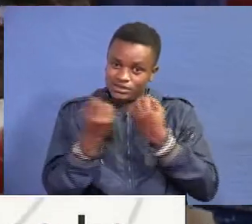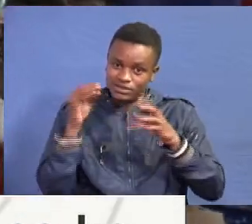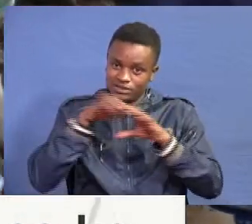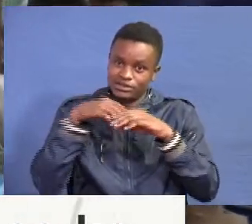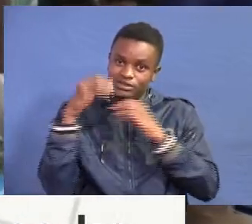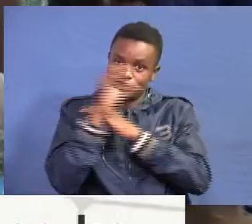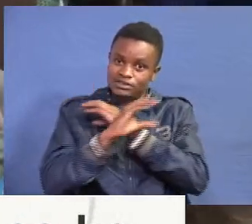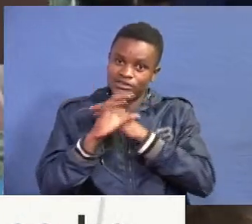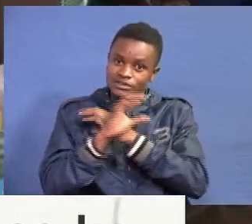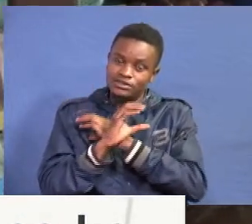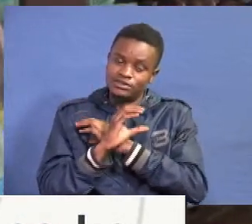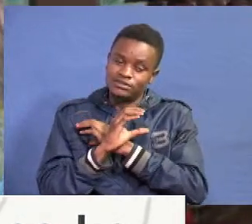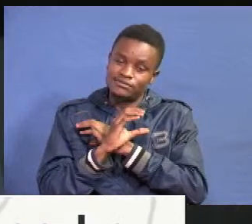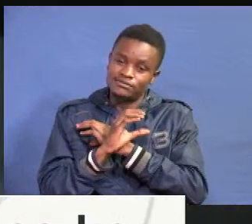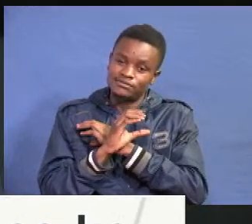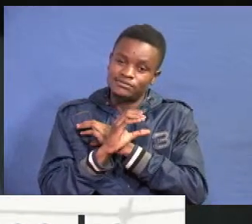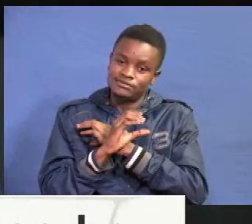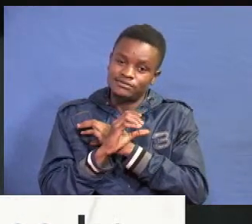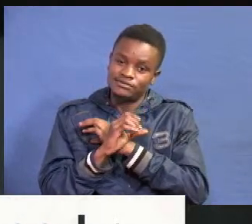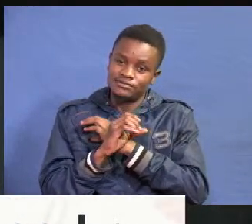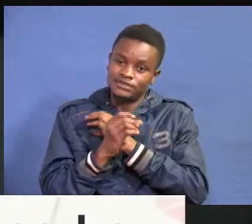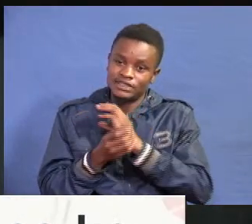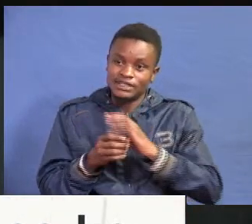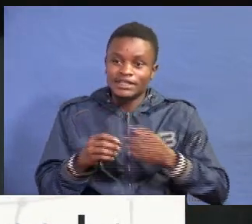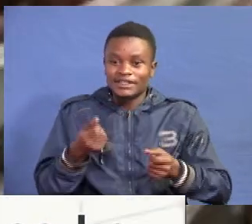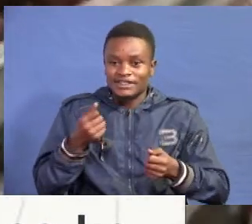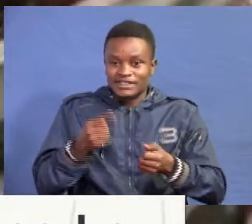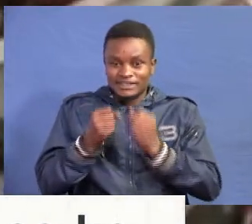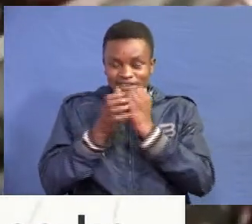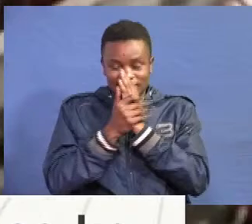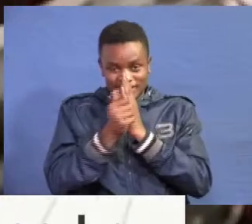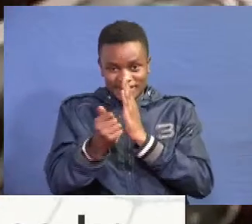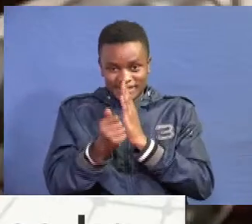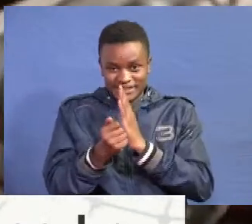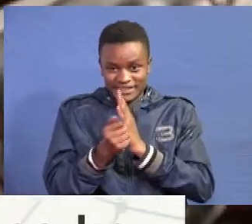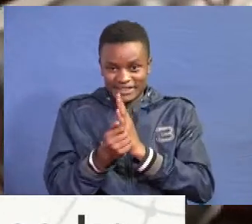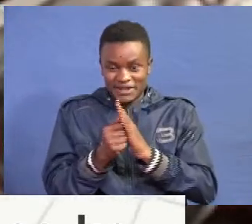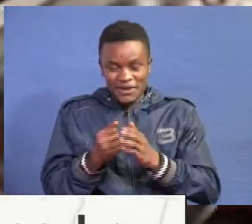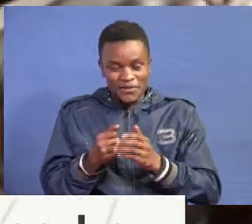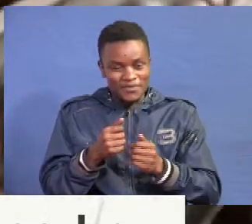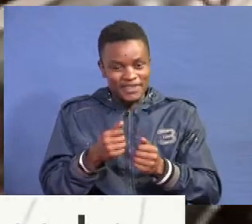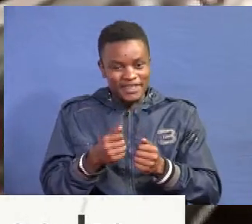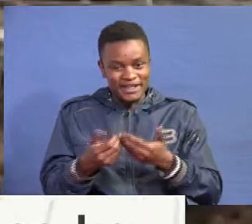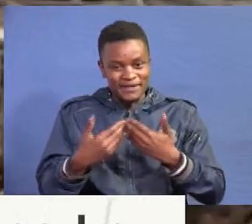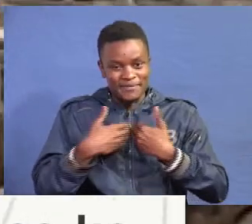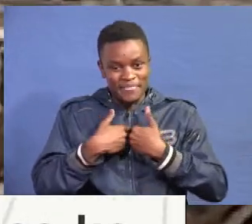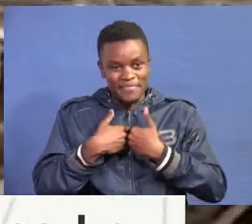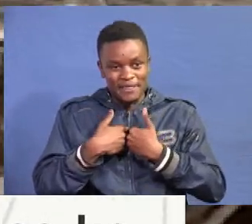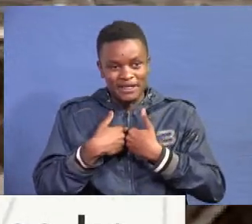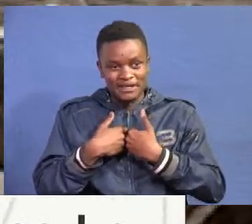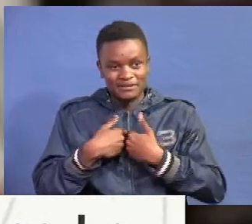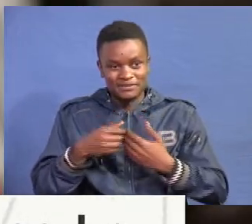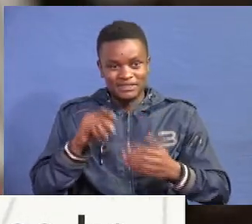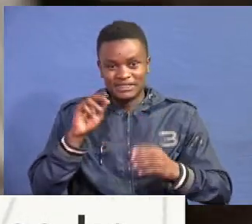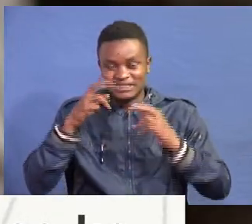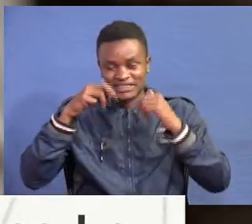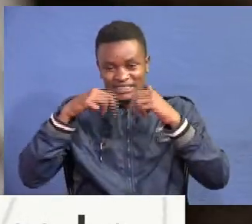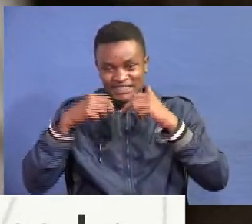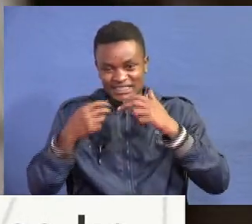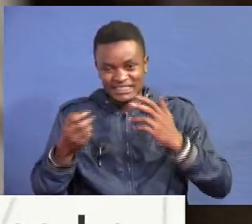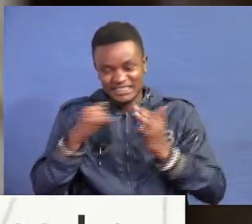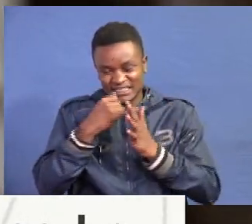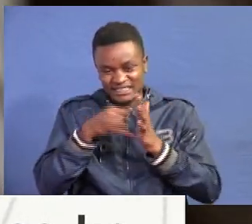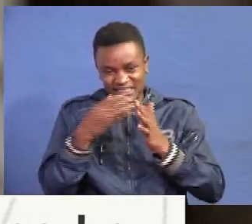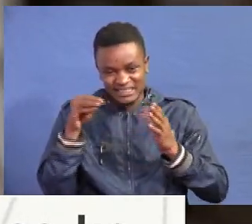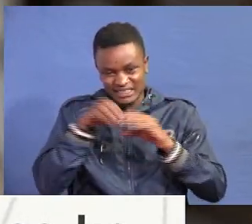research scientists have lauded the chicken industry in Kenya for its contribution to the country's GDP and its support